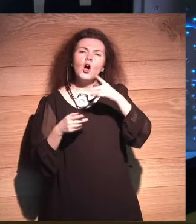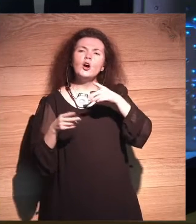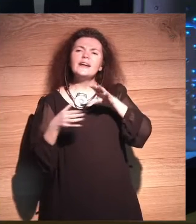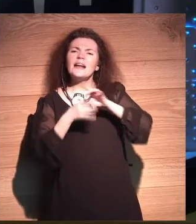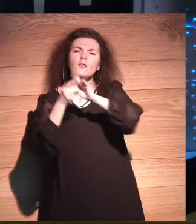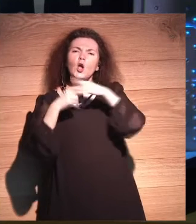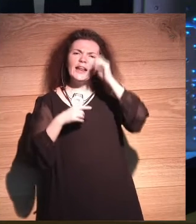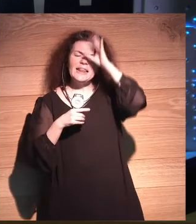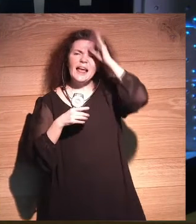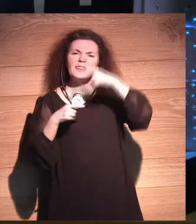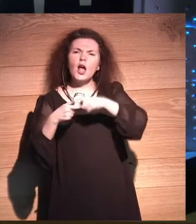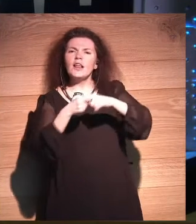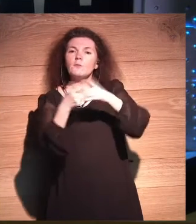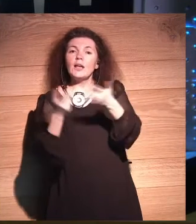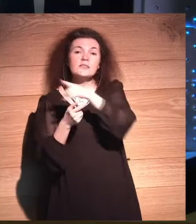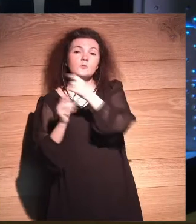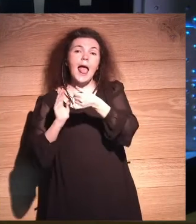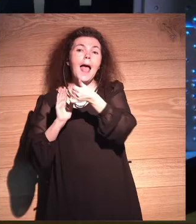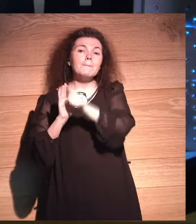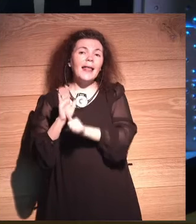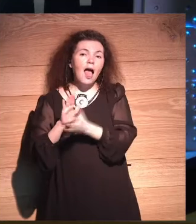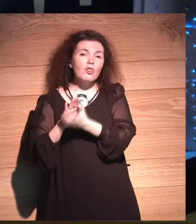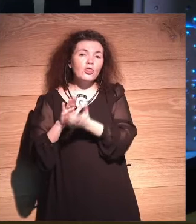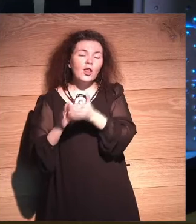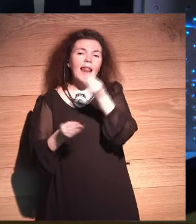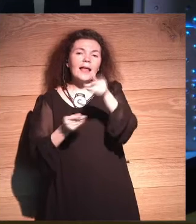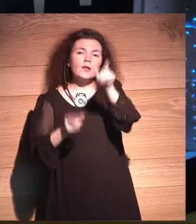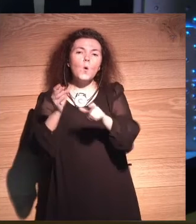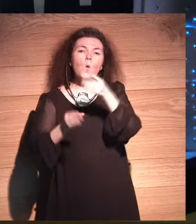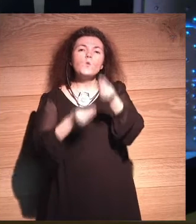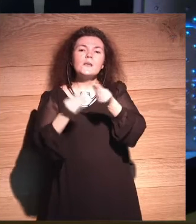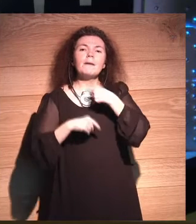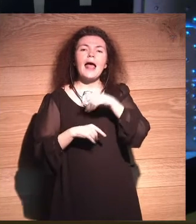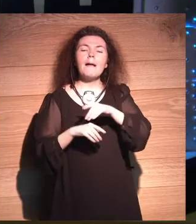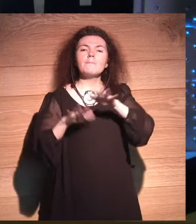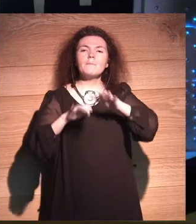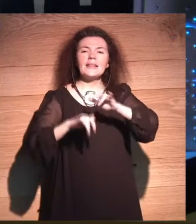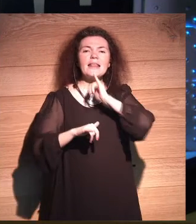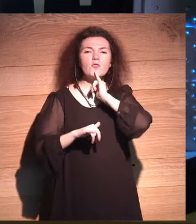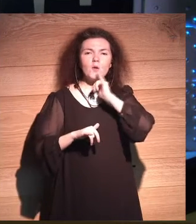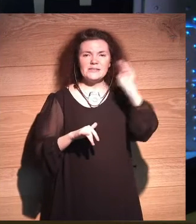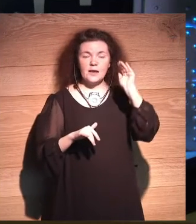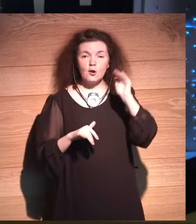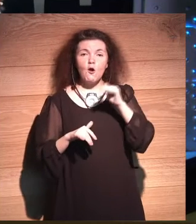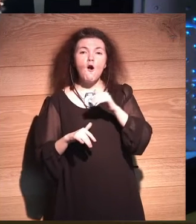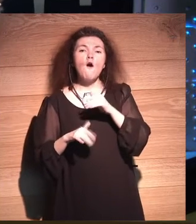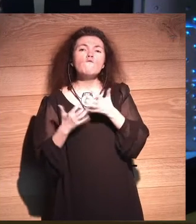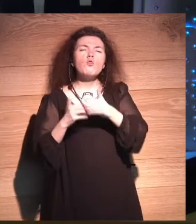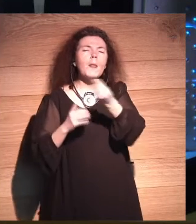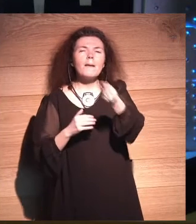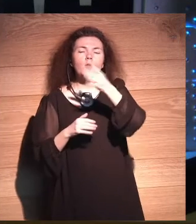to more people than the entire U.S. school system combined. And it works better because the system learns from